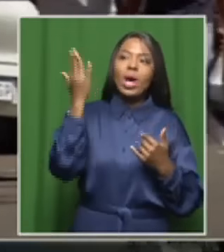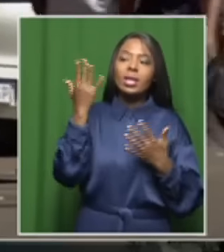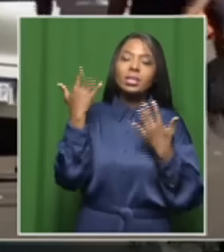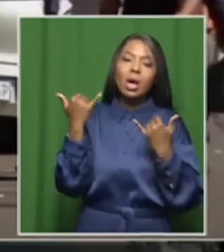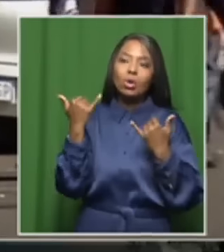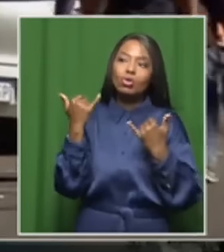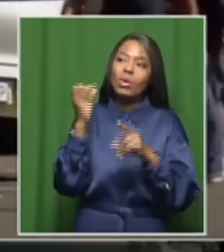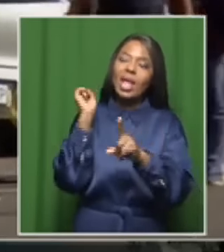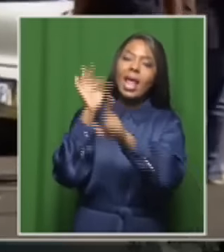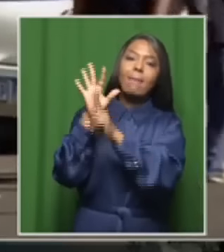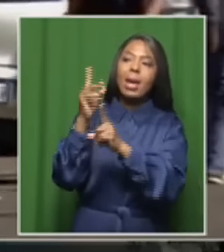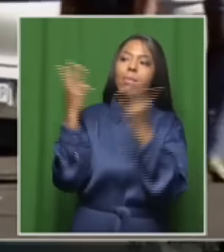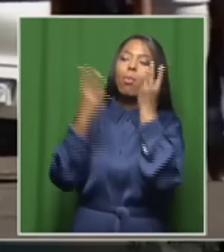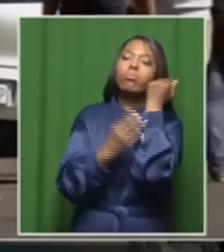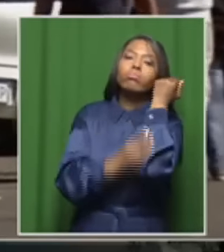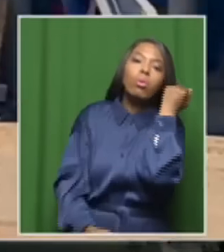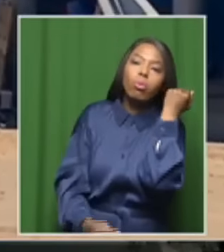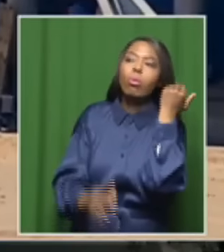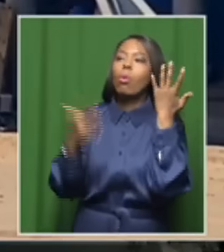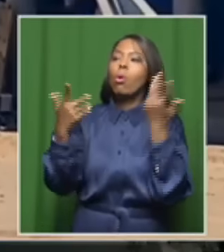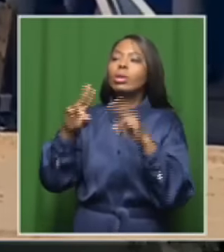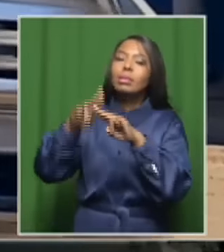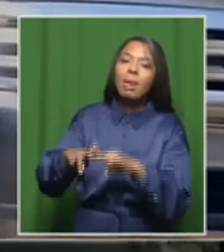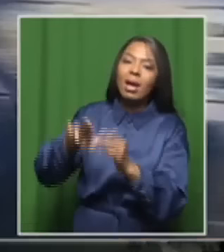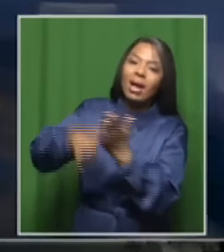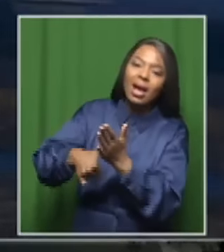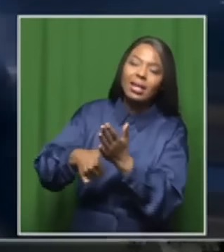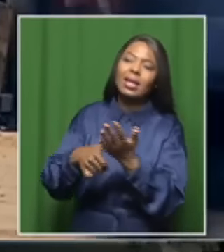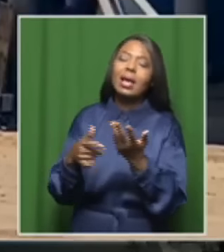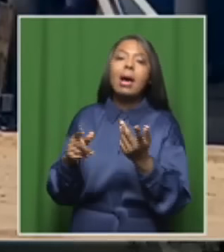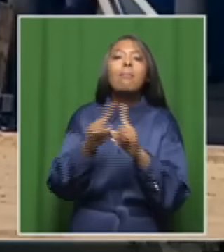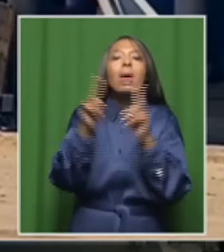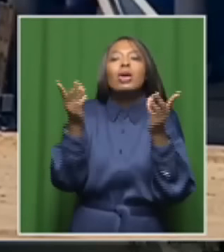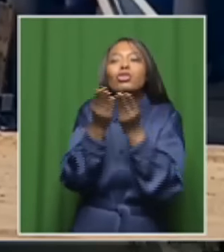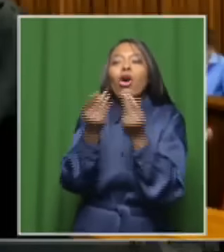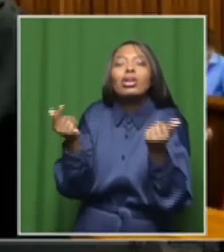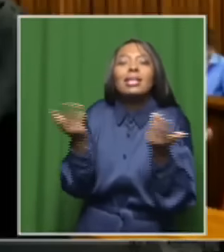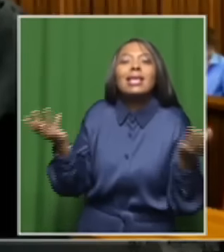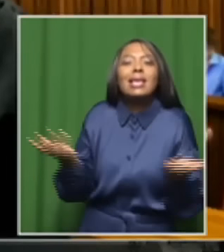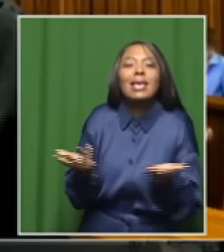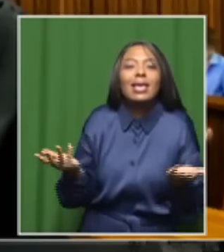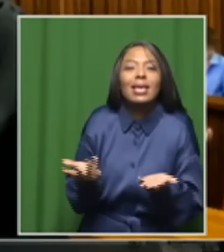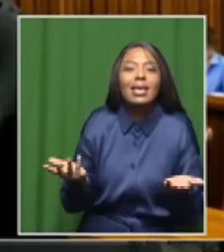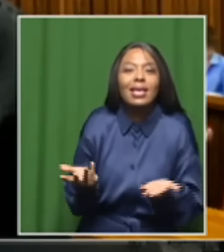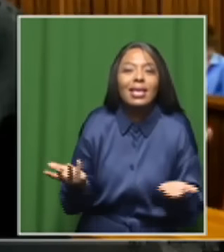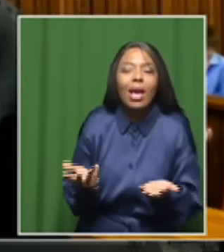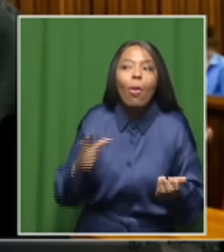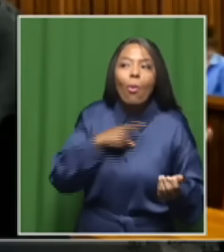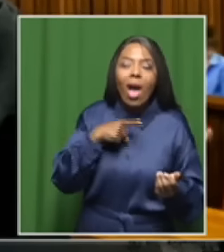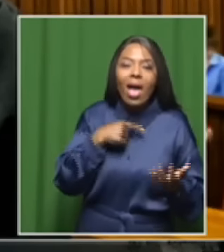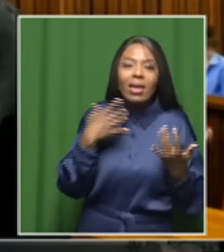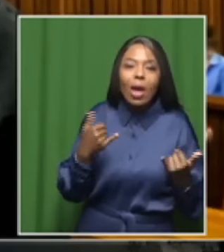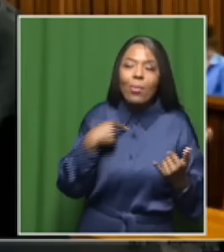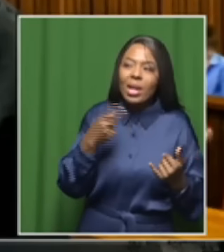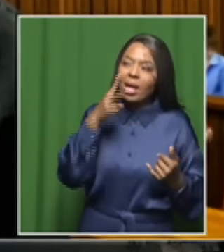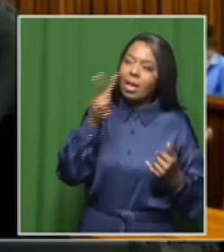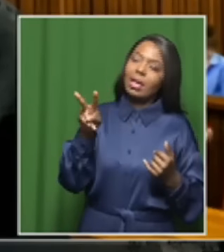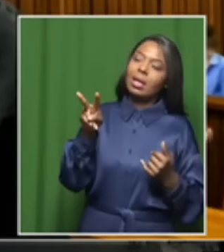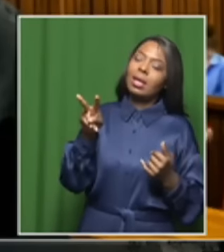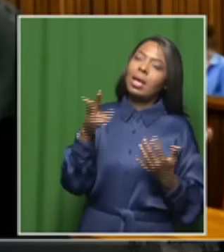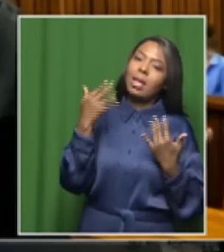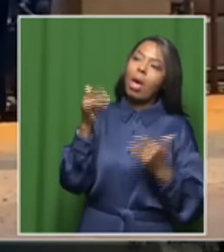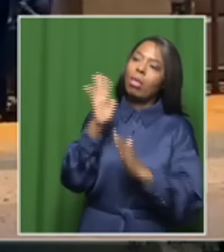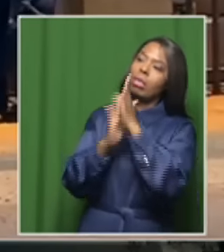most vulnerable in our society. So where does the solution lie? Because I'm just looking, just a cursory search